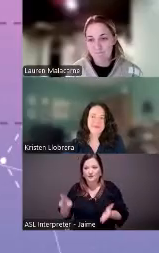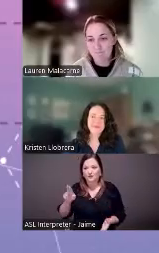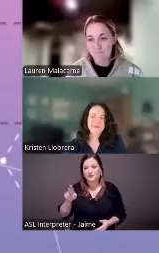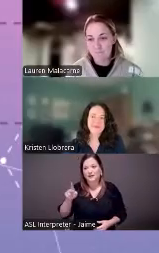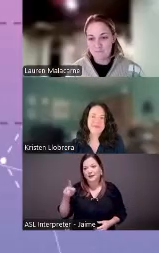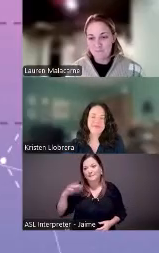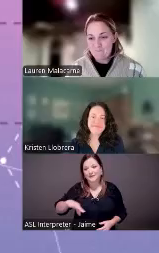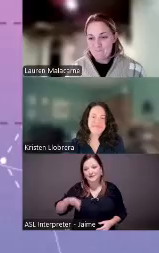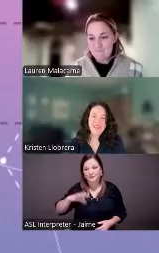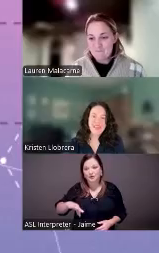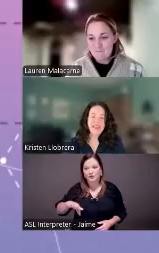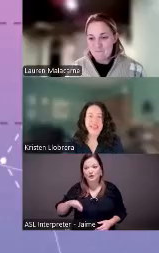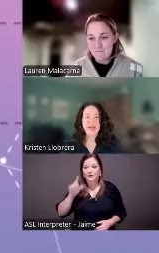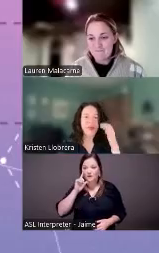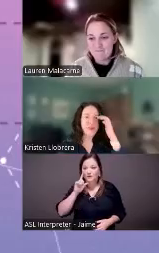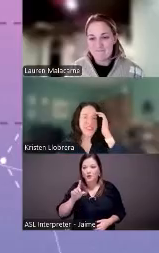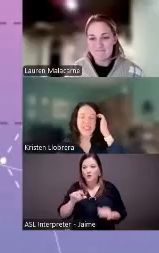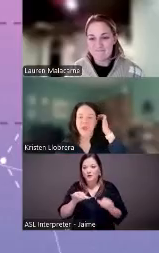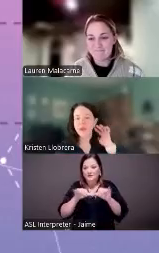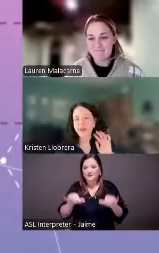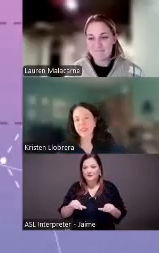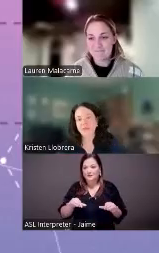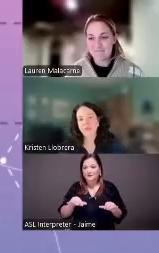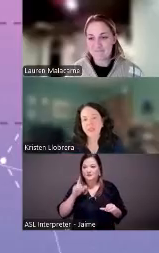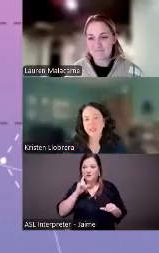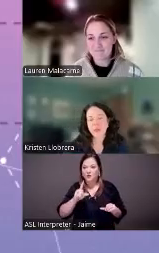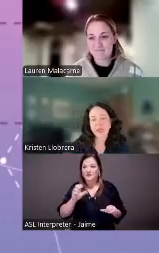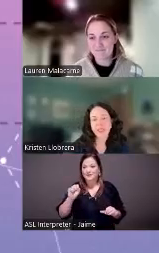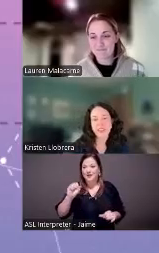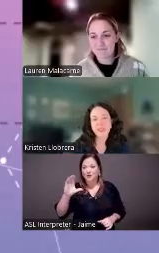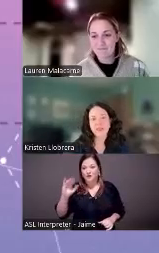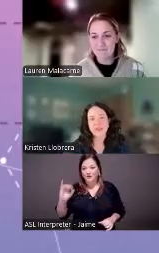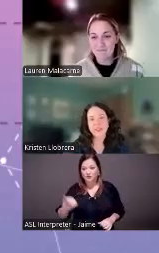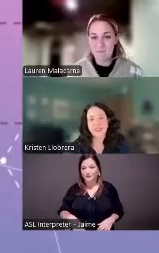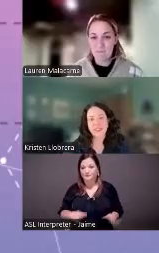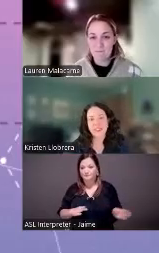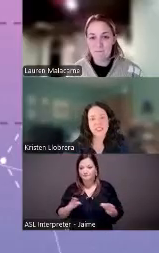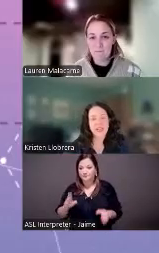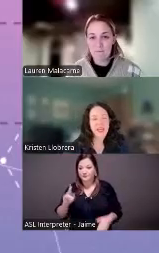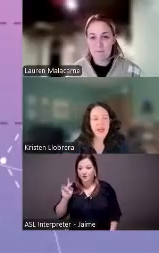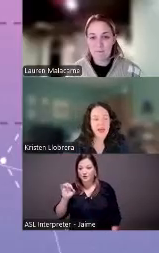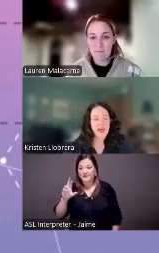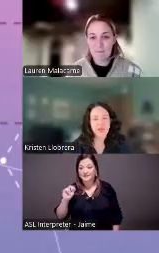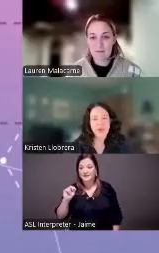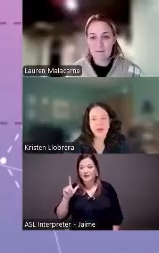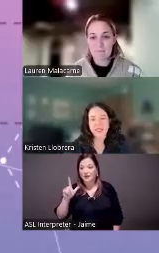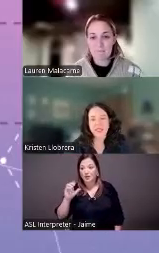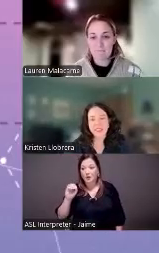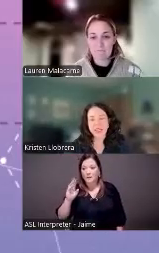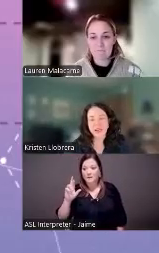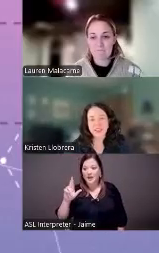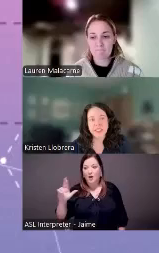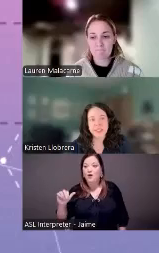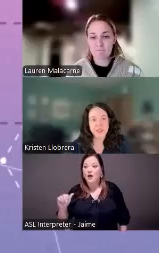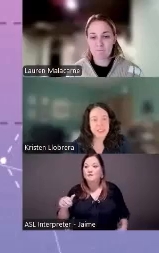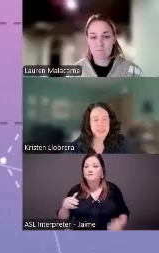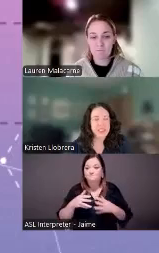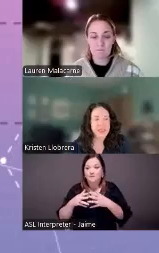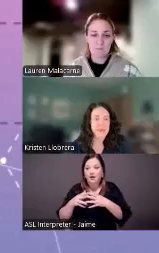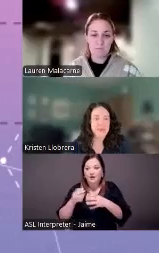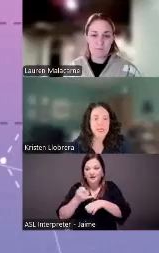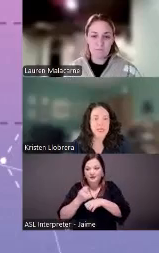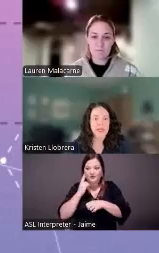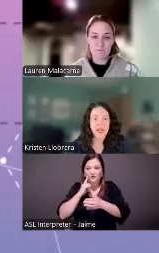team. And I'm Kristen Lobrera with the American Institutes for Research. I'm part of the Technology